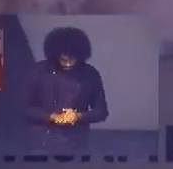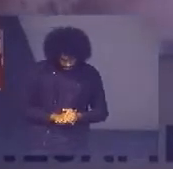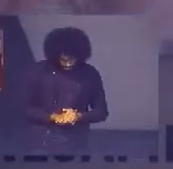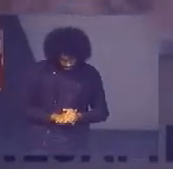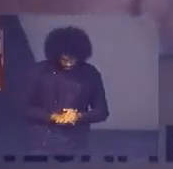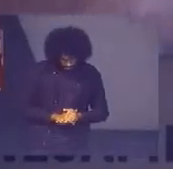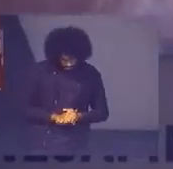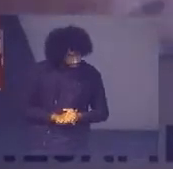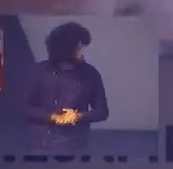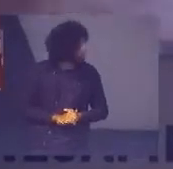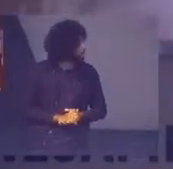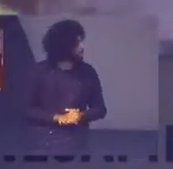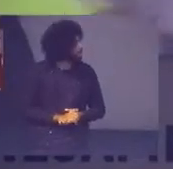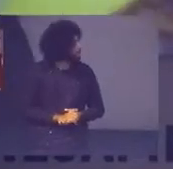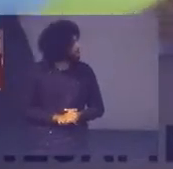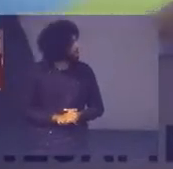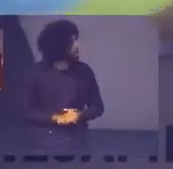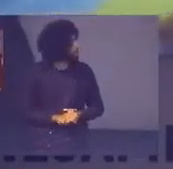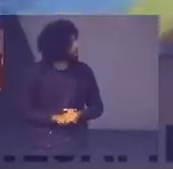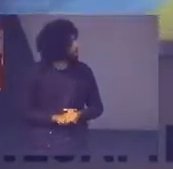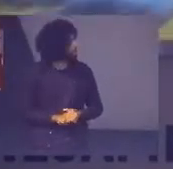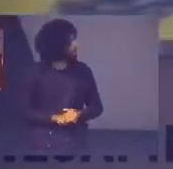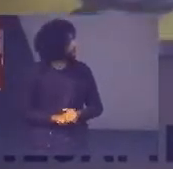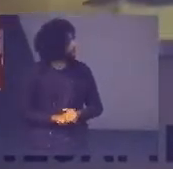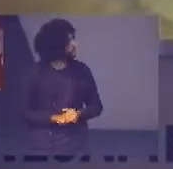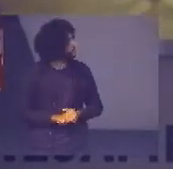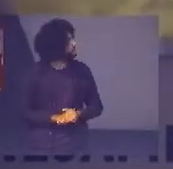Boa tarde. Boa tarde.